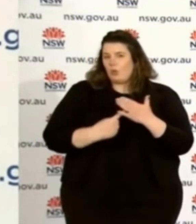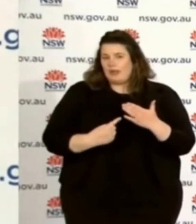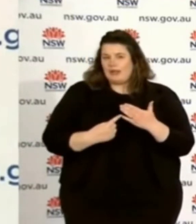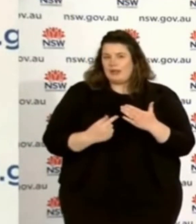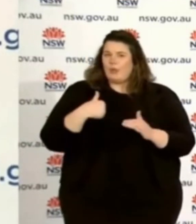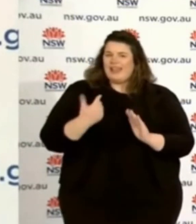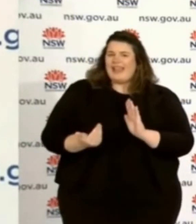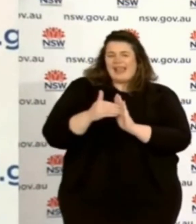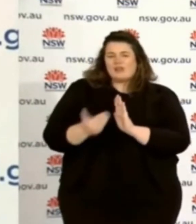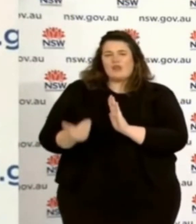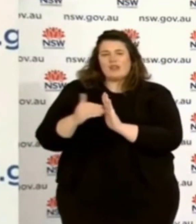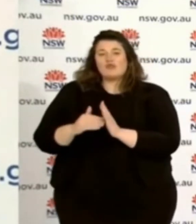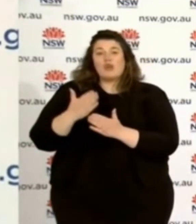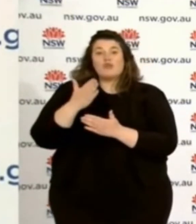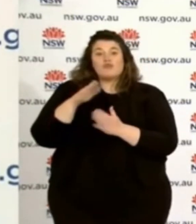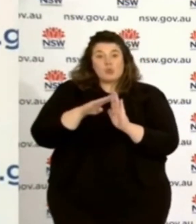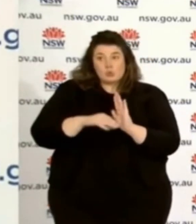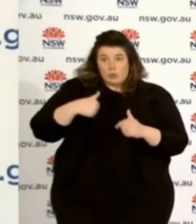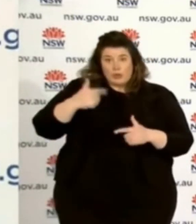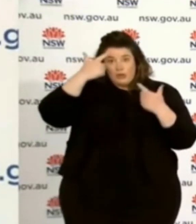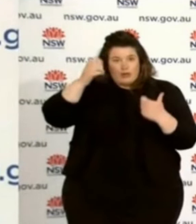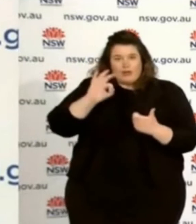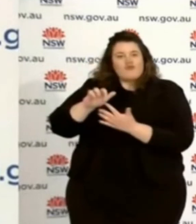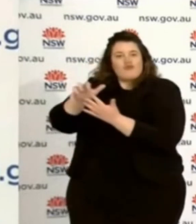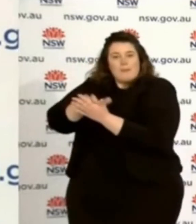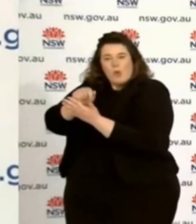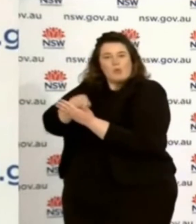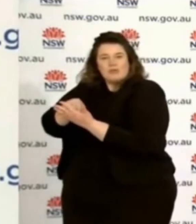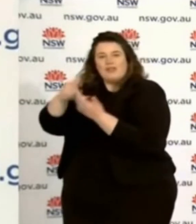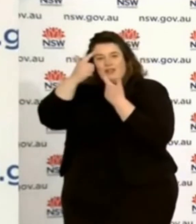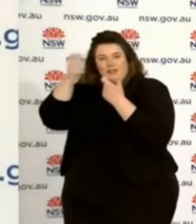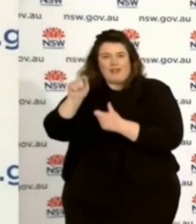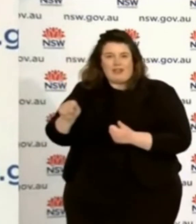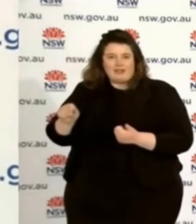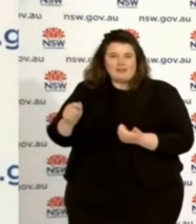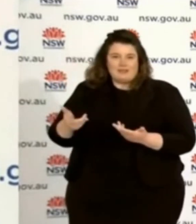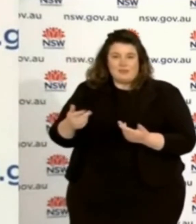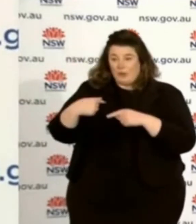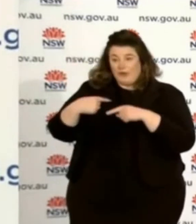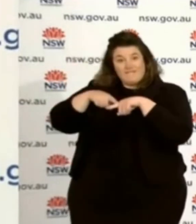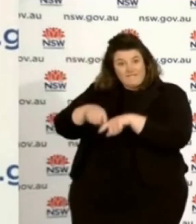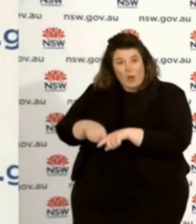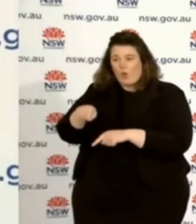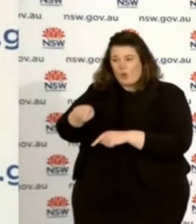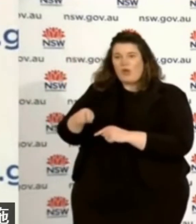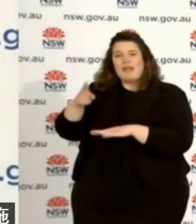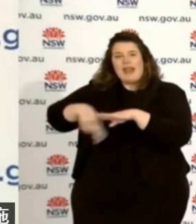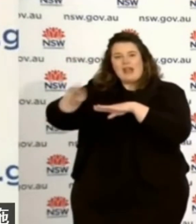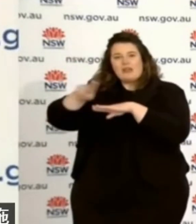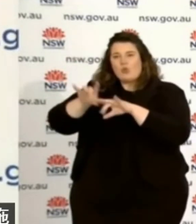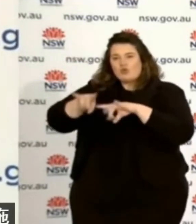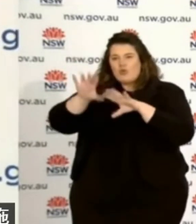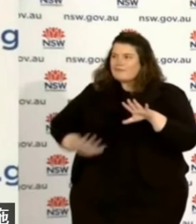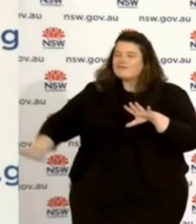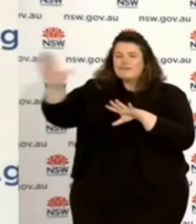are safeguards which the Doherty paper has put in place. These are safeguards which we're following as part of the national plan,